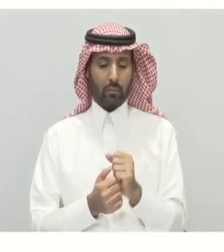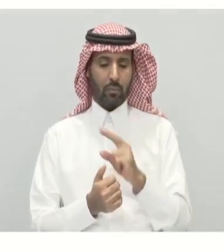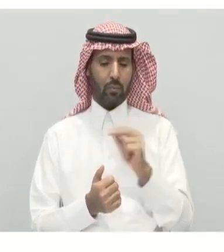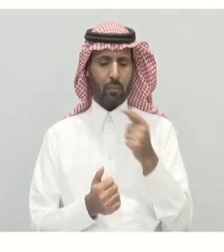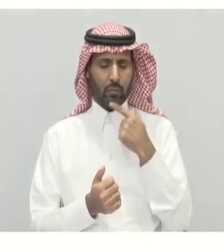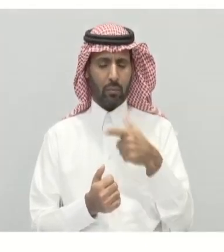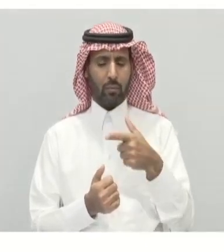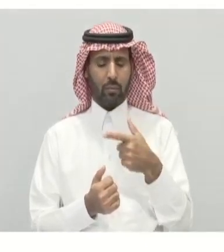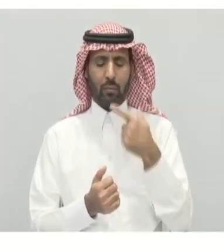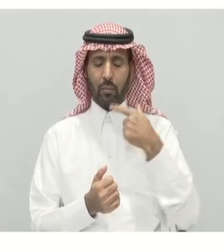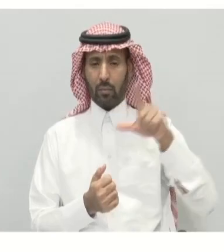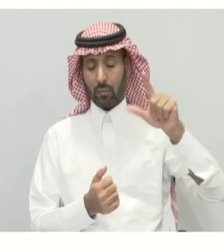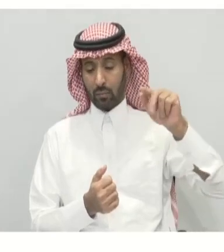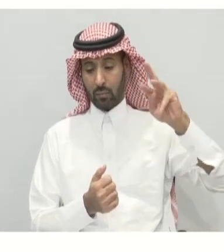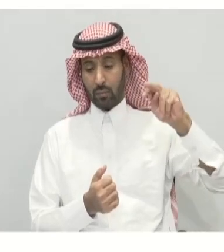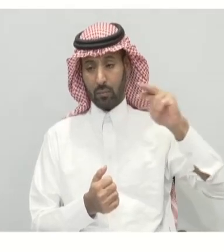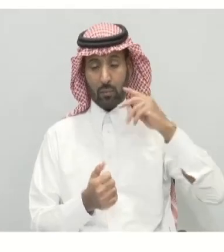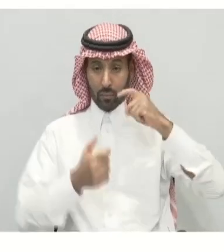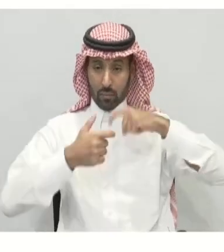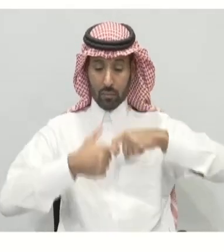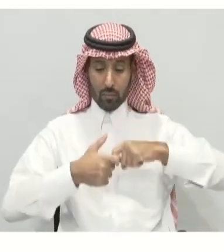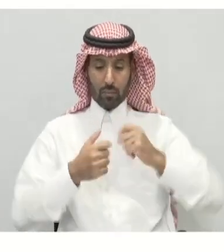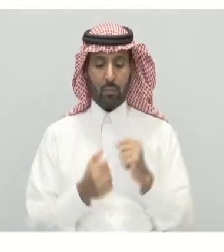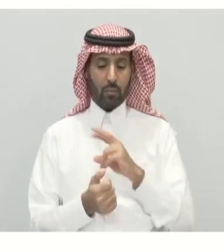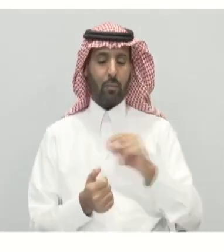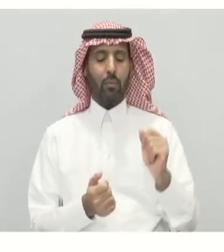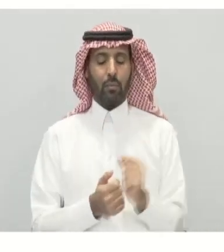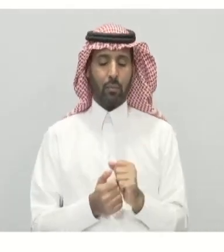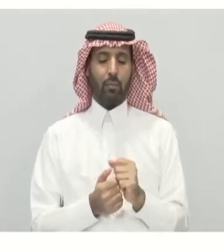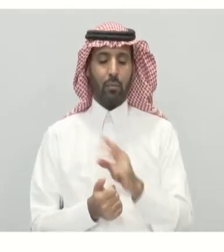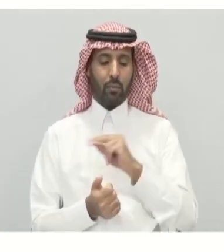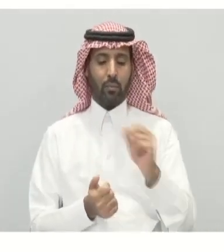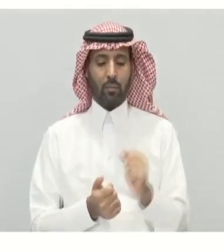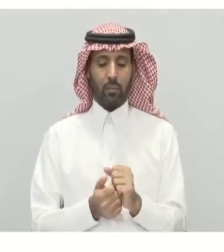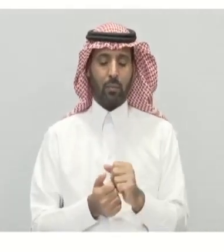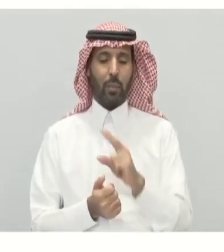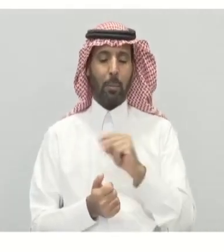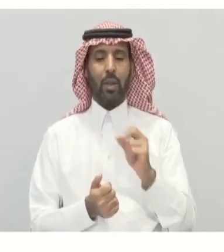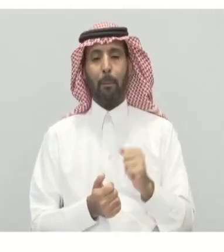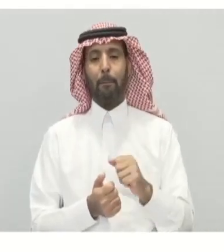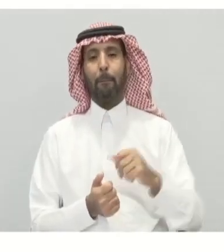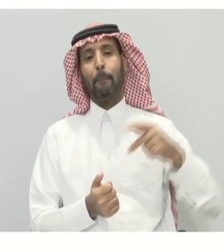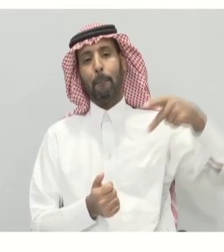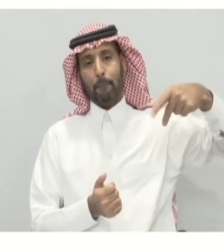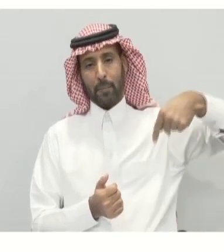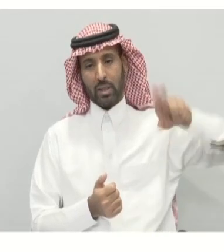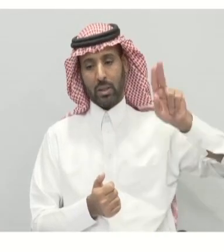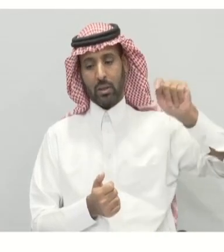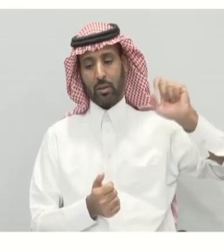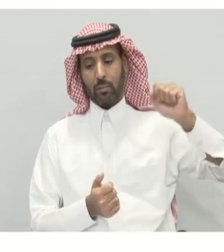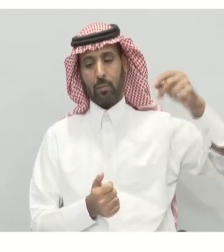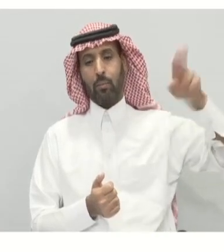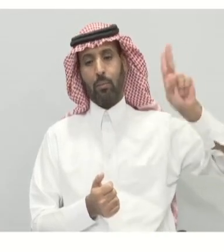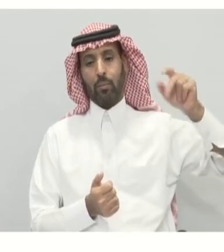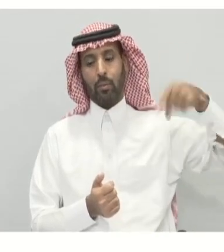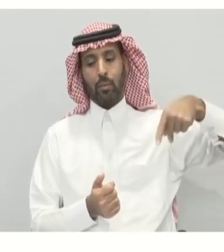At the beginning, you will link them. So put up, then you will stress the second part. So it will be put